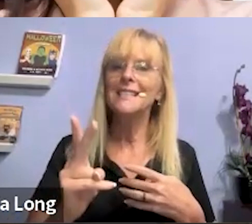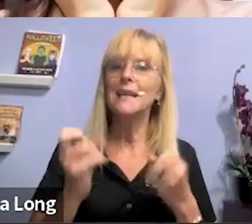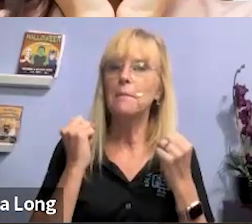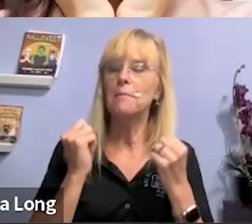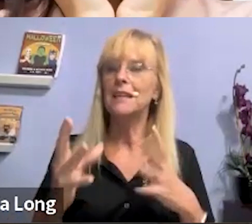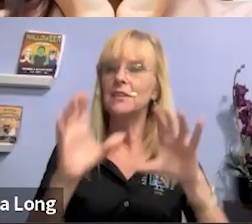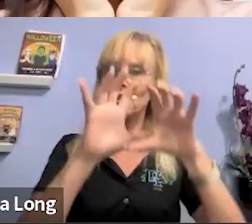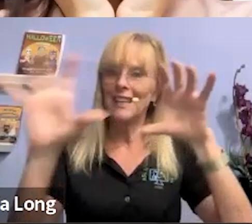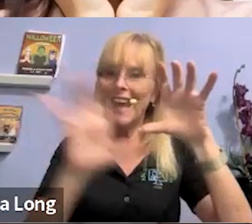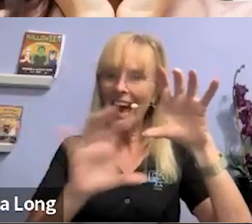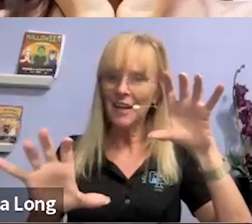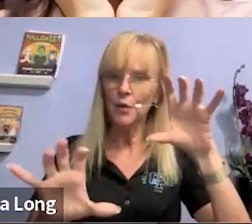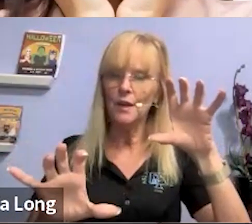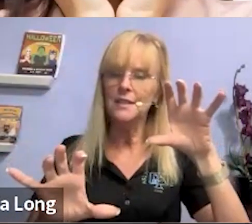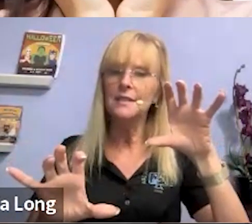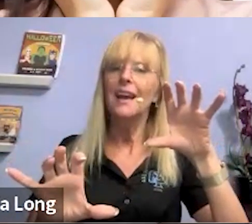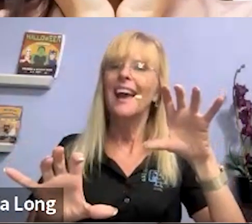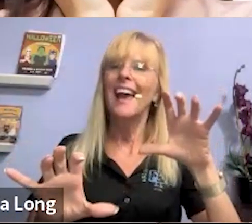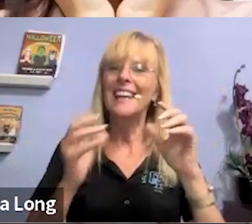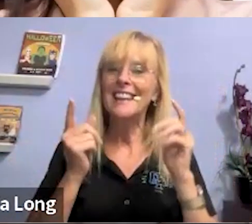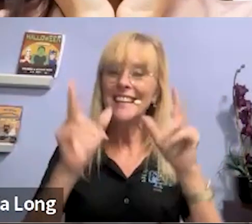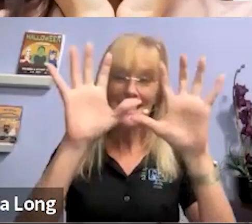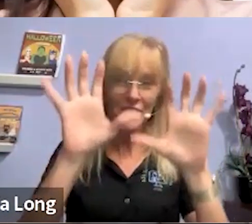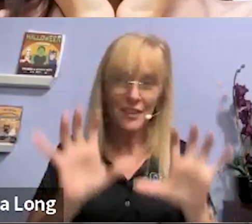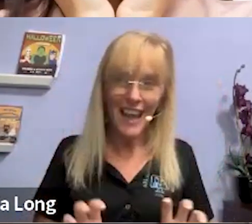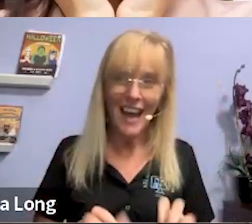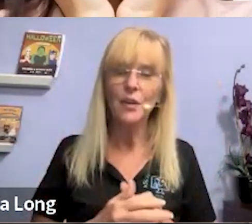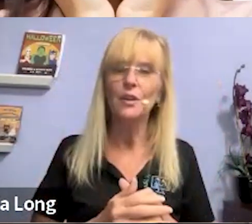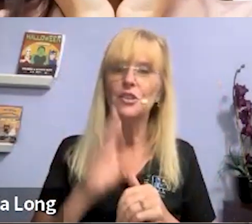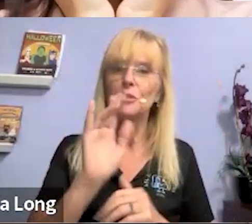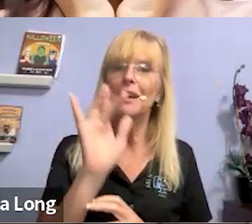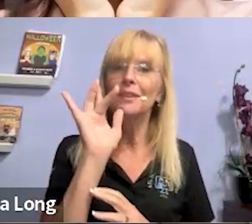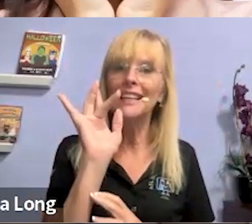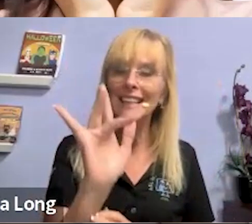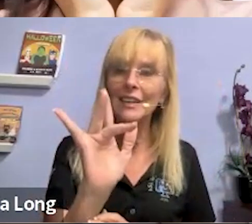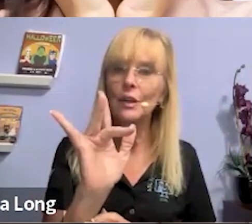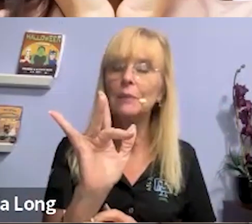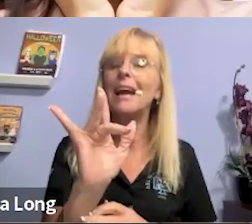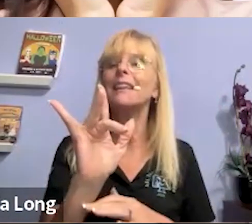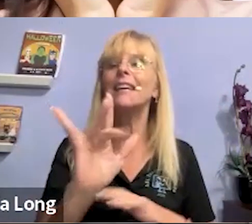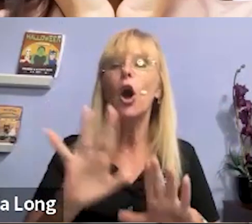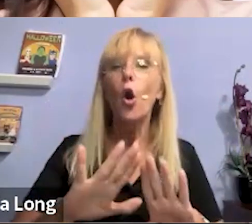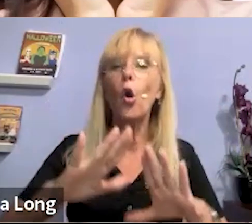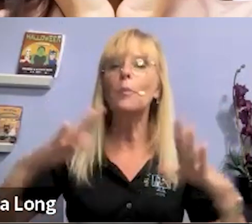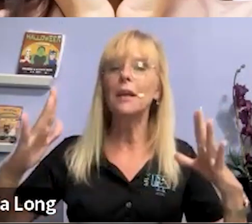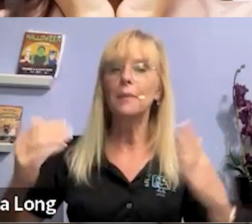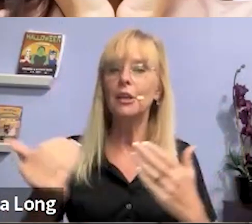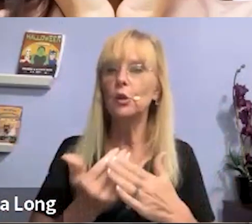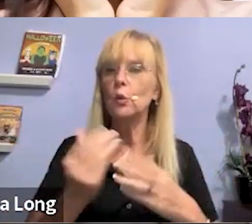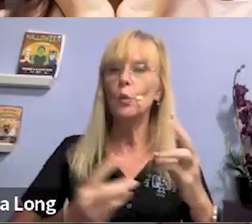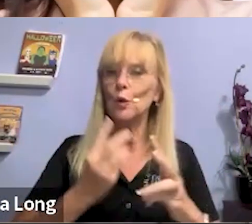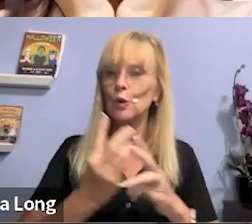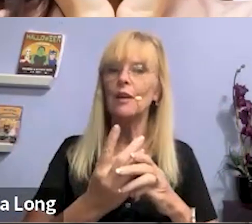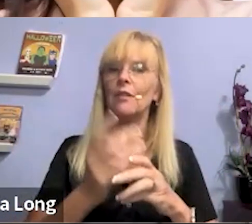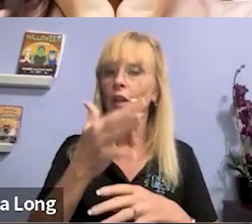you're going to see many different categories. And in these different categories, you're going to be able to click on them and then open up a